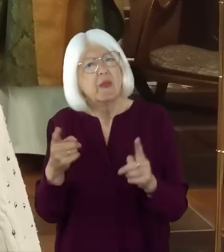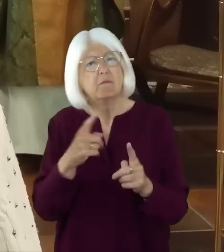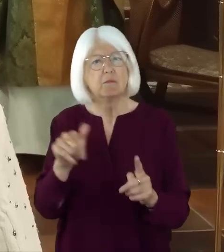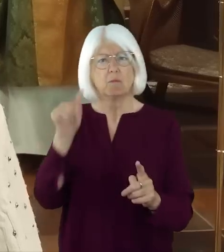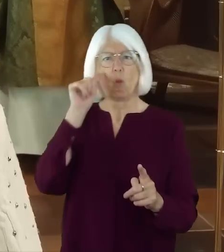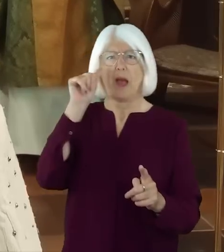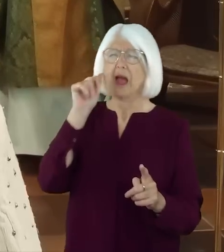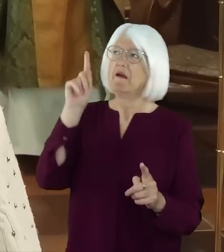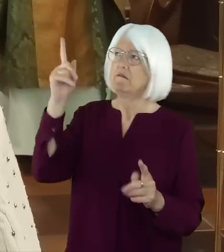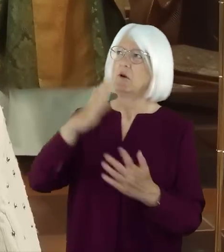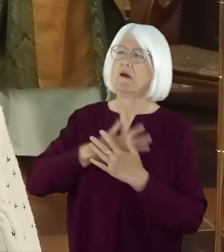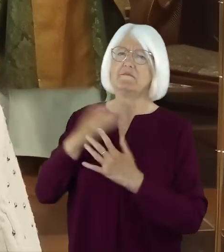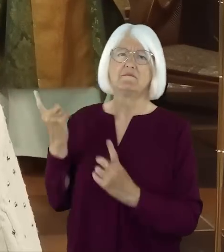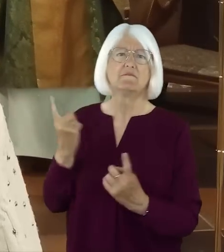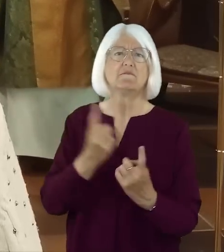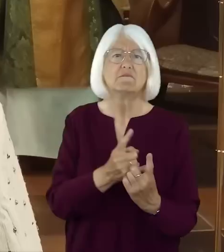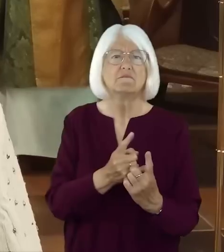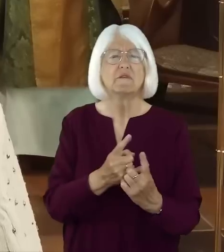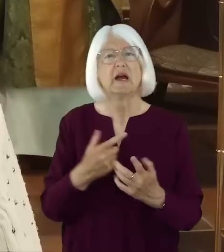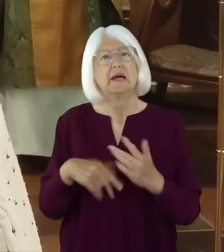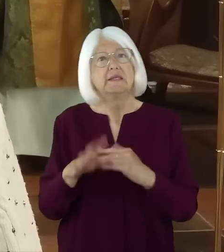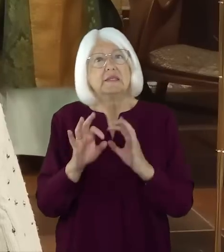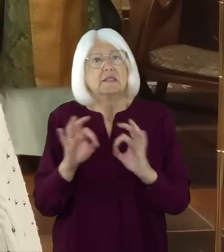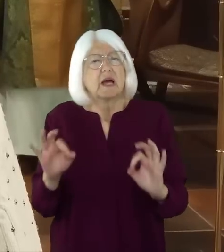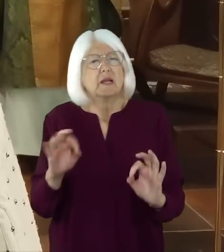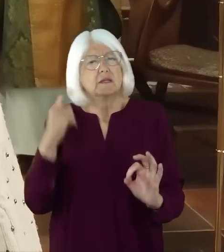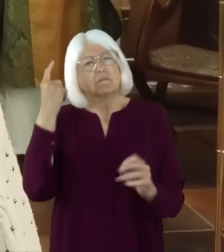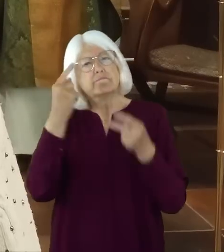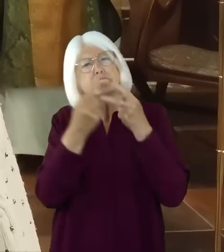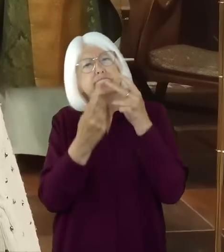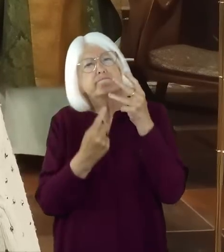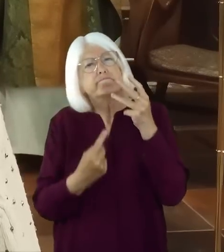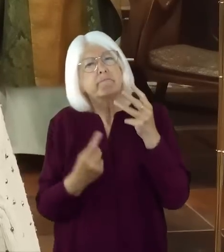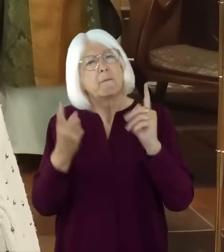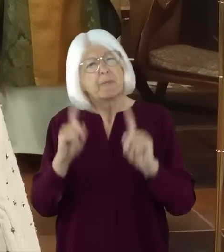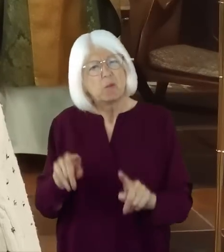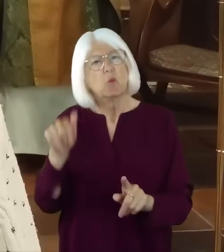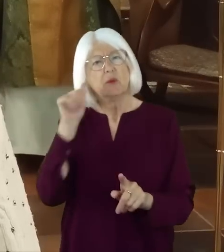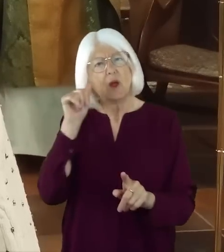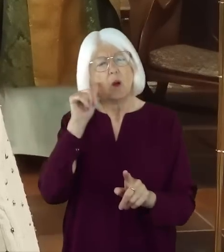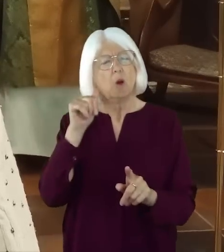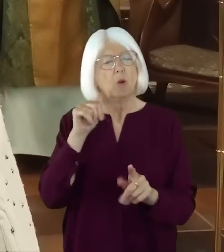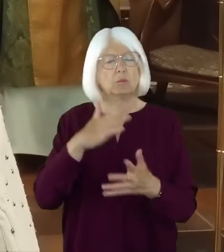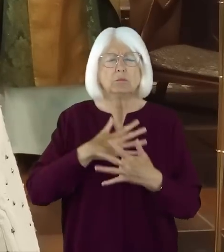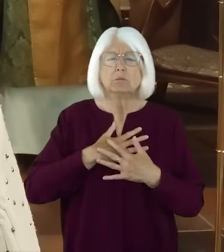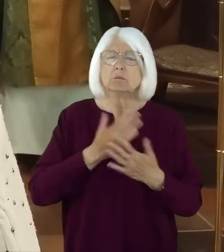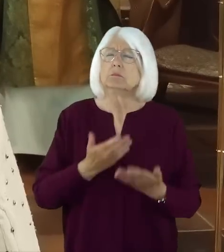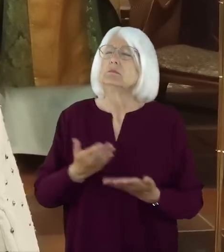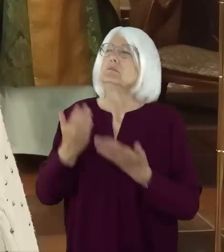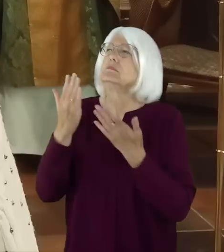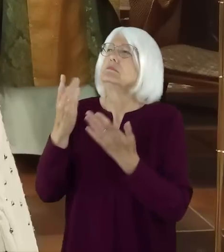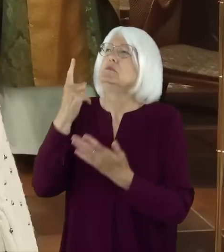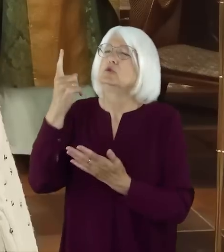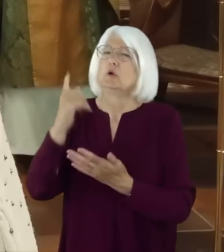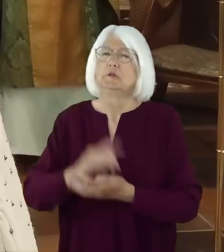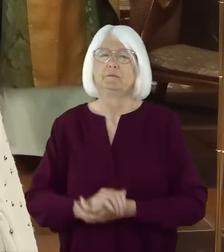to be aware of your love. In a moment's silence, let's bring before God anyone who is close to our hearts and is needing